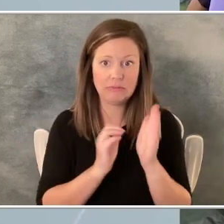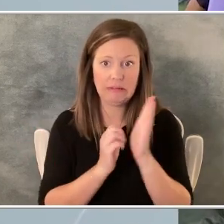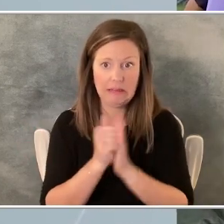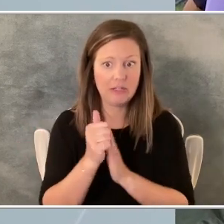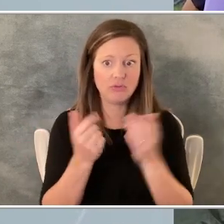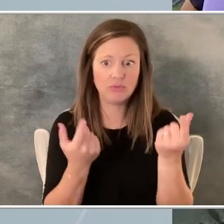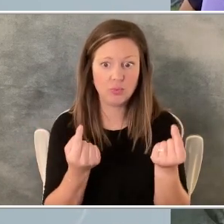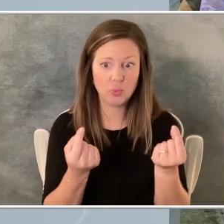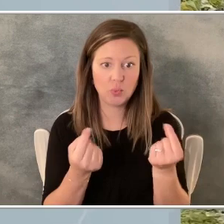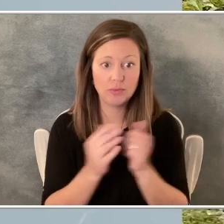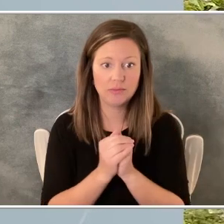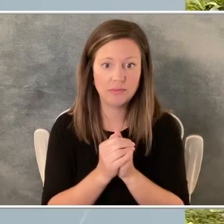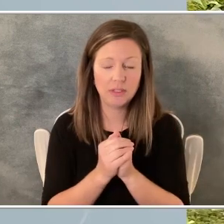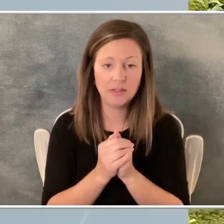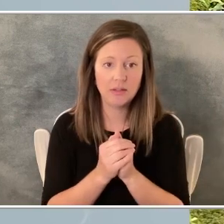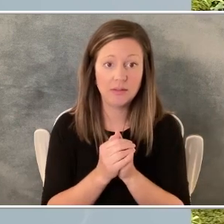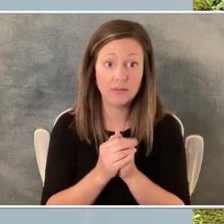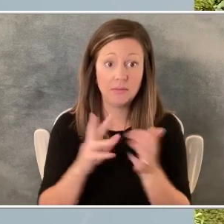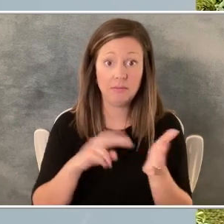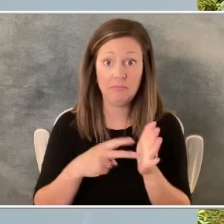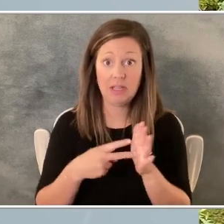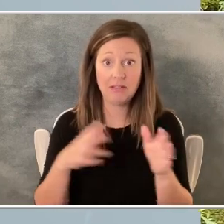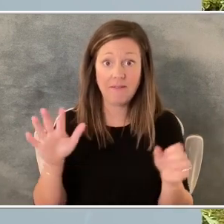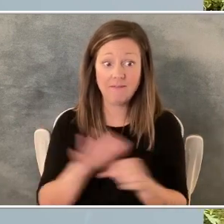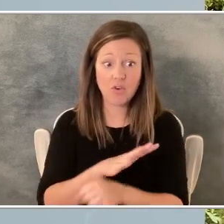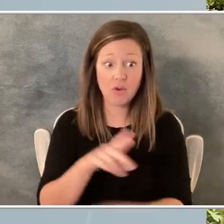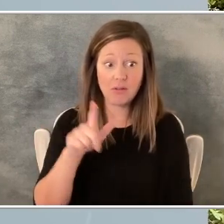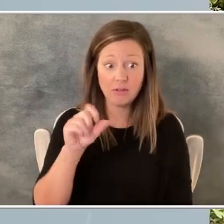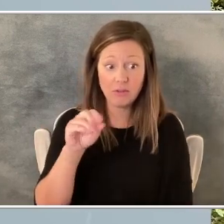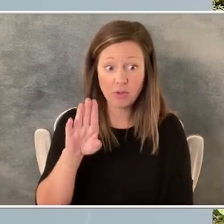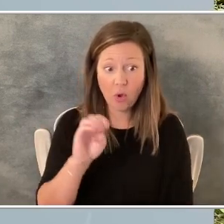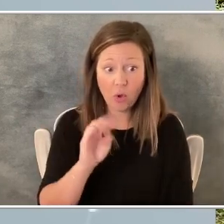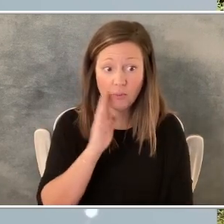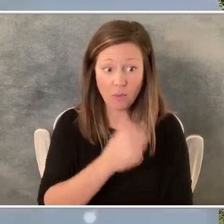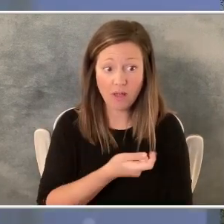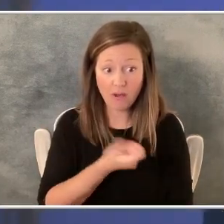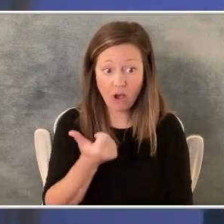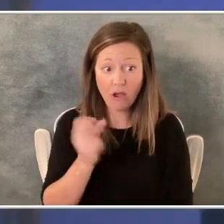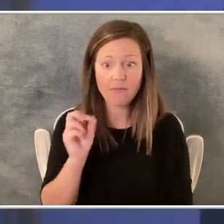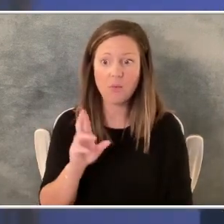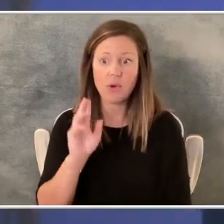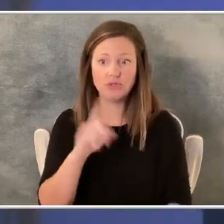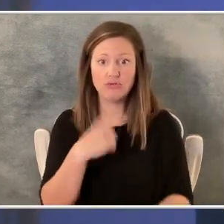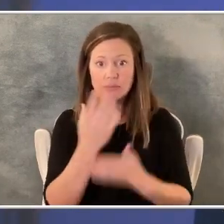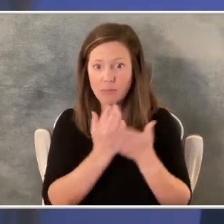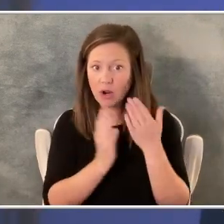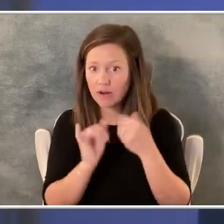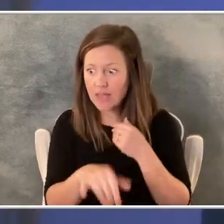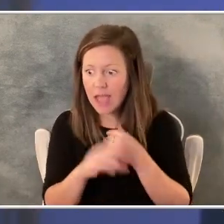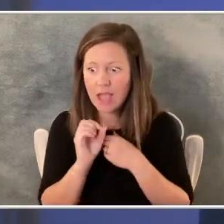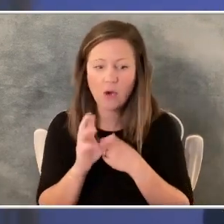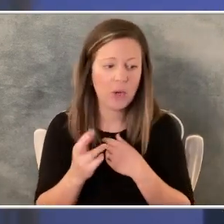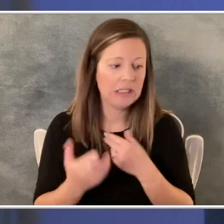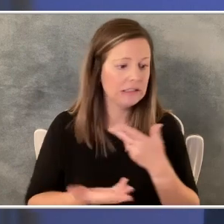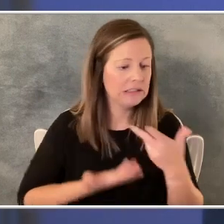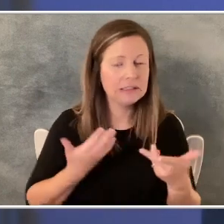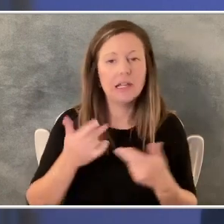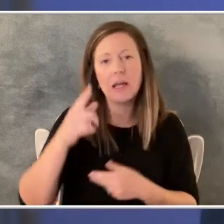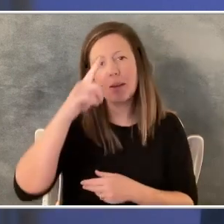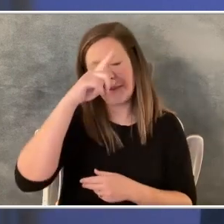we take the whole lobe or do we just take a portion of the lobe? And because it was early enough